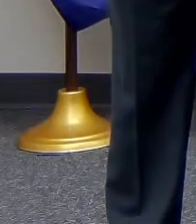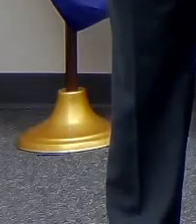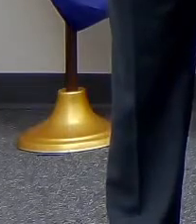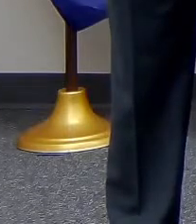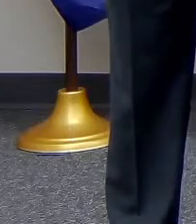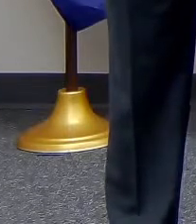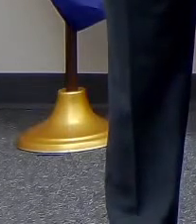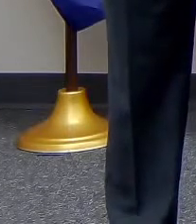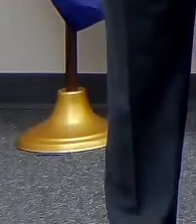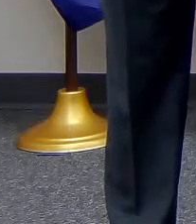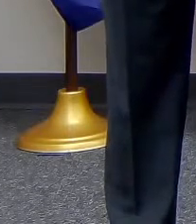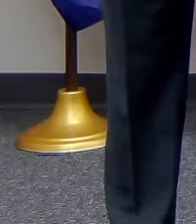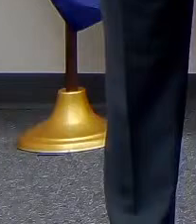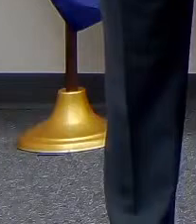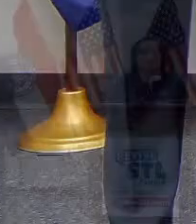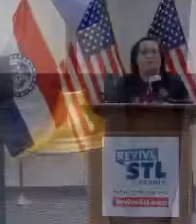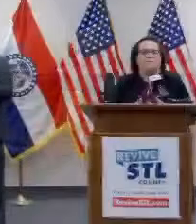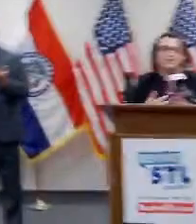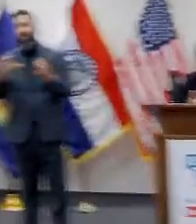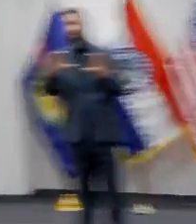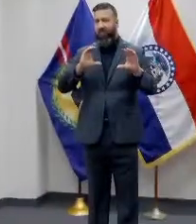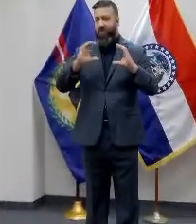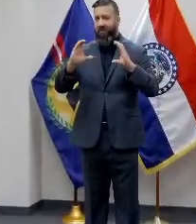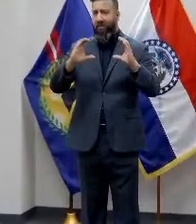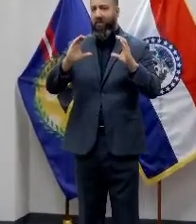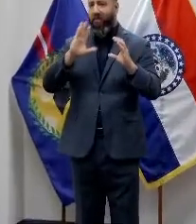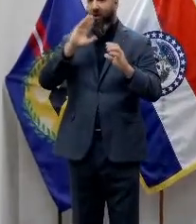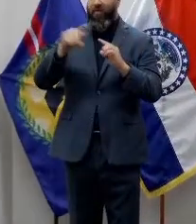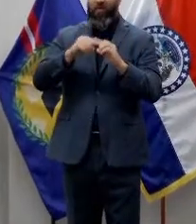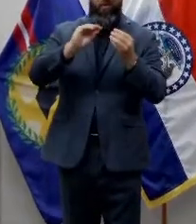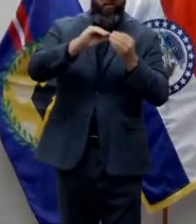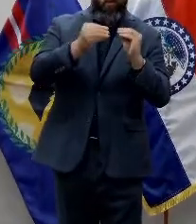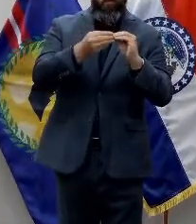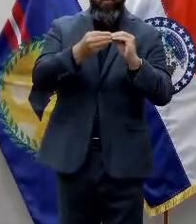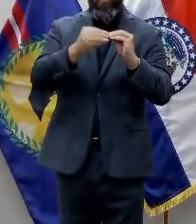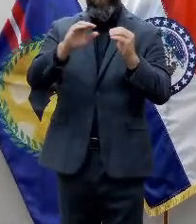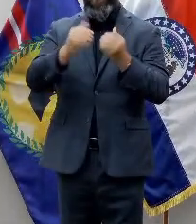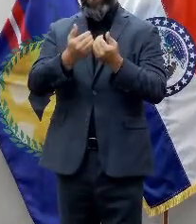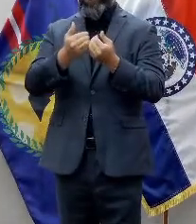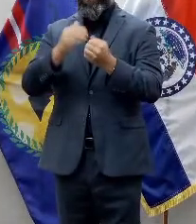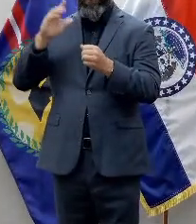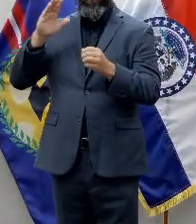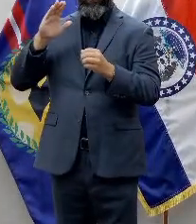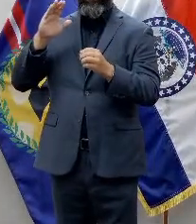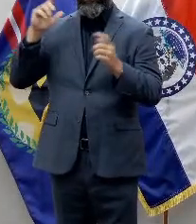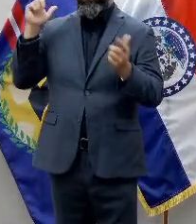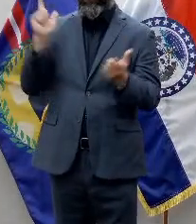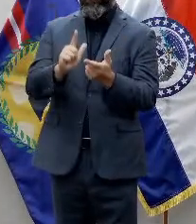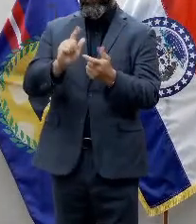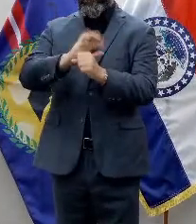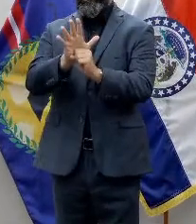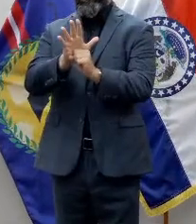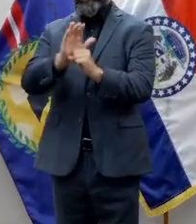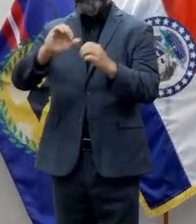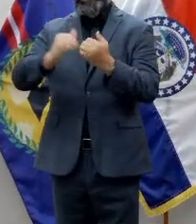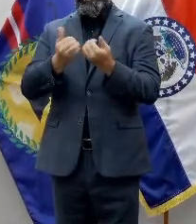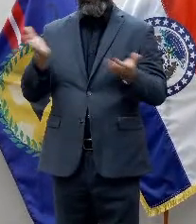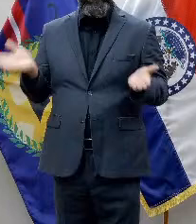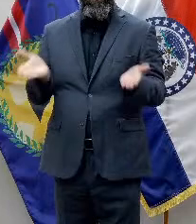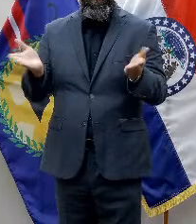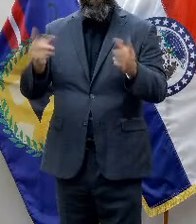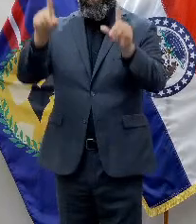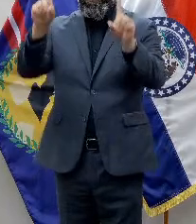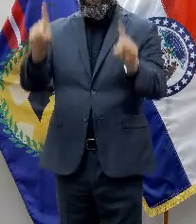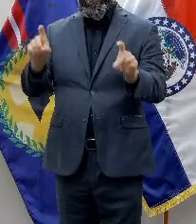We have had a lot of things to communicate. We've talked about data. We've talked about the mitigation strategies and the encouragement for testing. We've talked about masking.